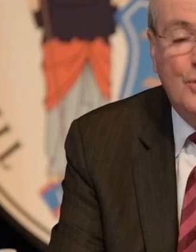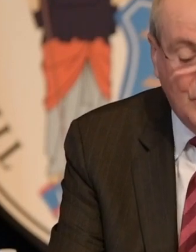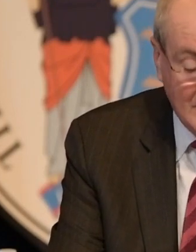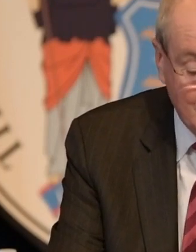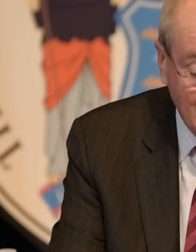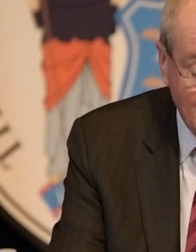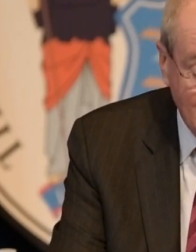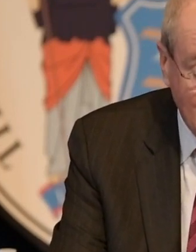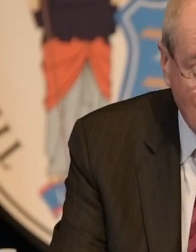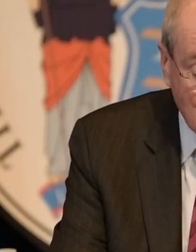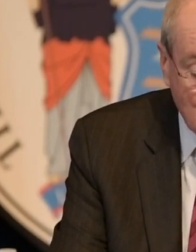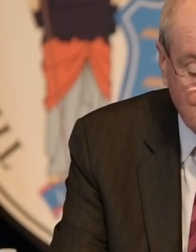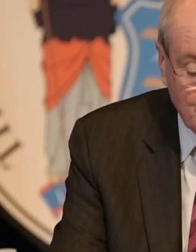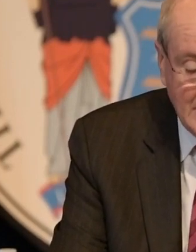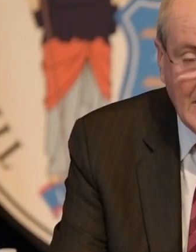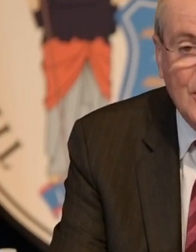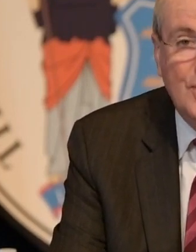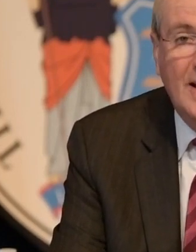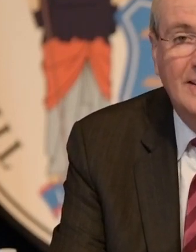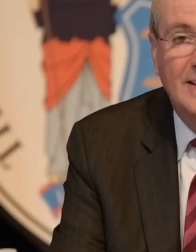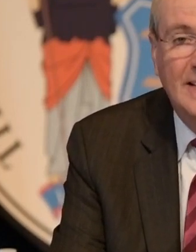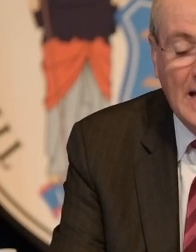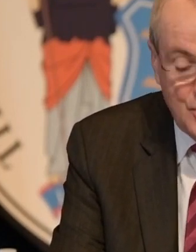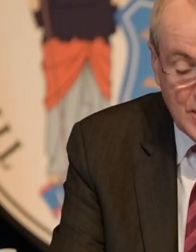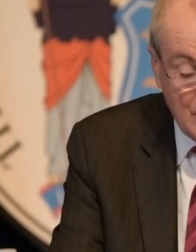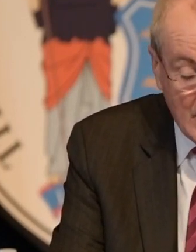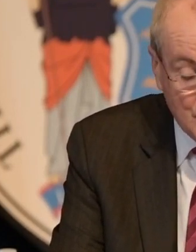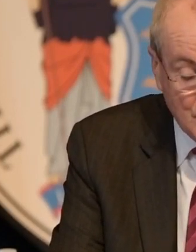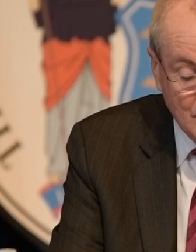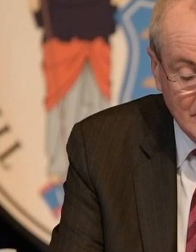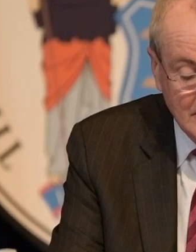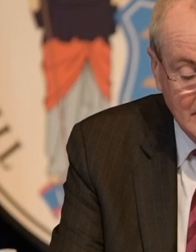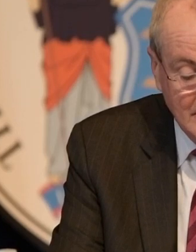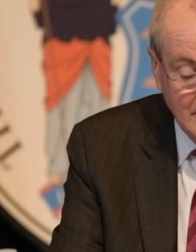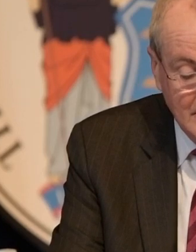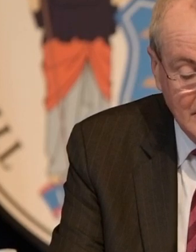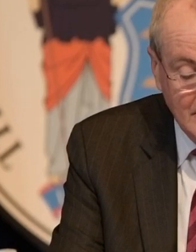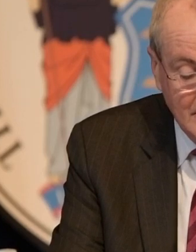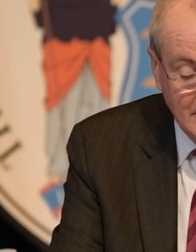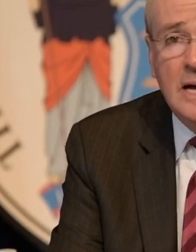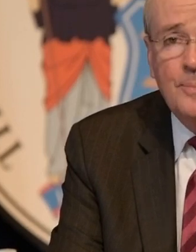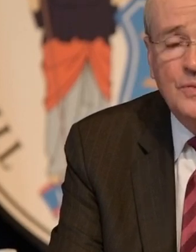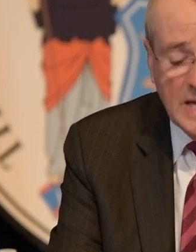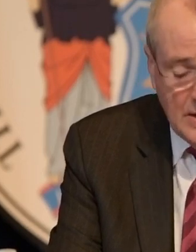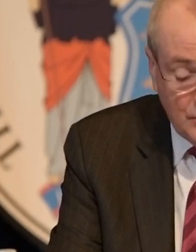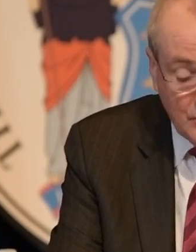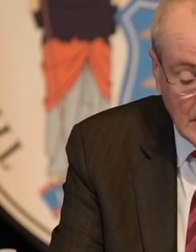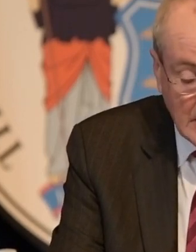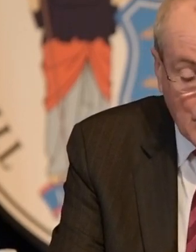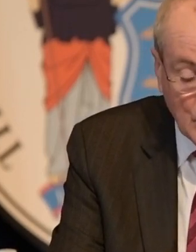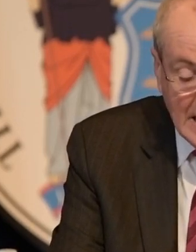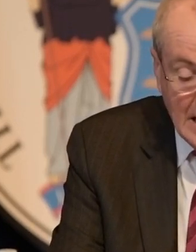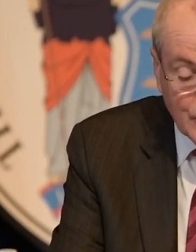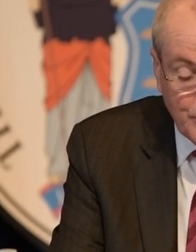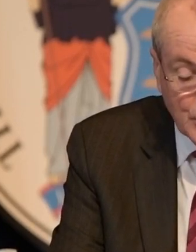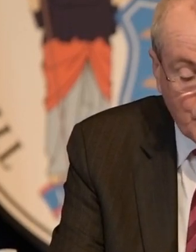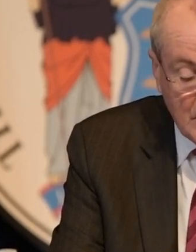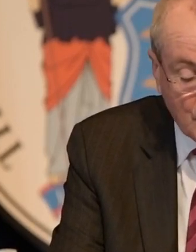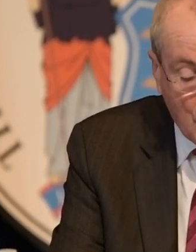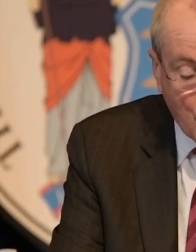New Jerseyan through the social media hashtag NJThanksYou. So again, in a couple of days, I will lay